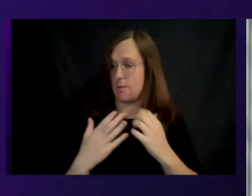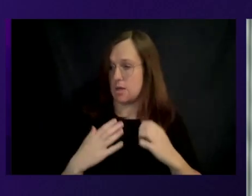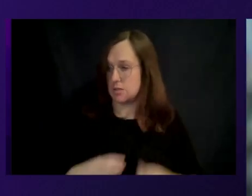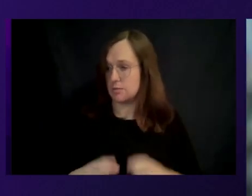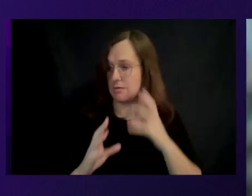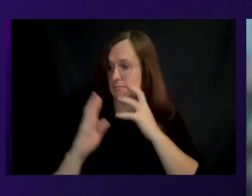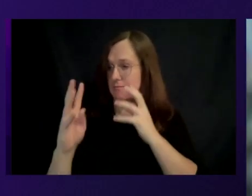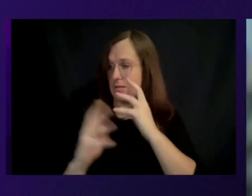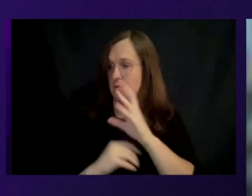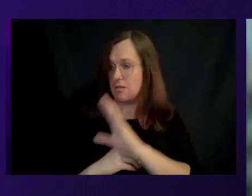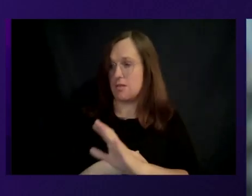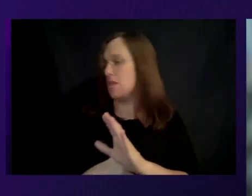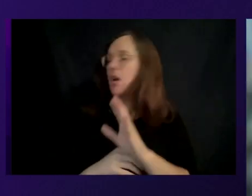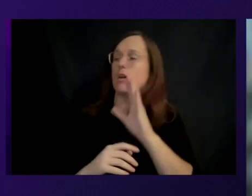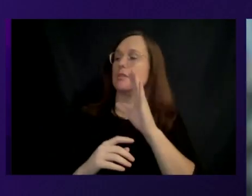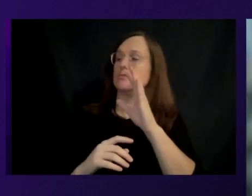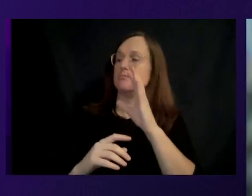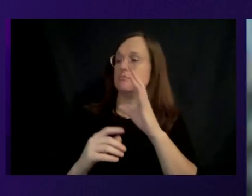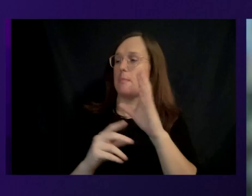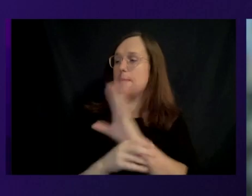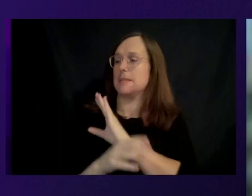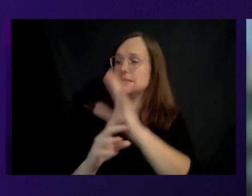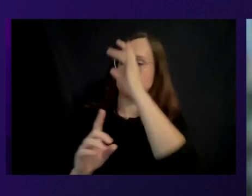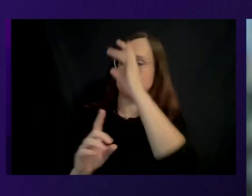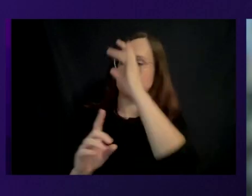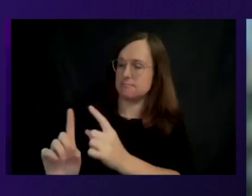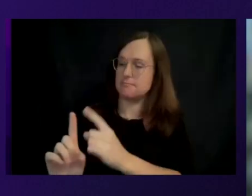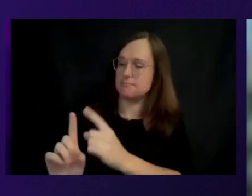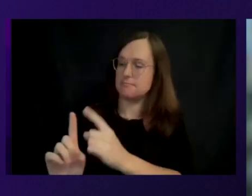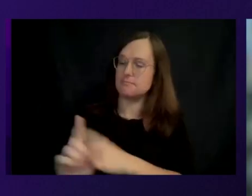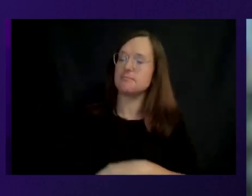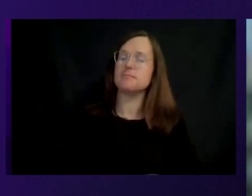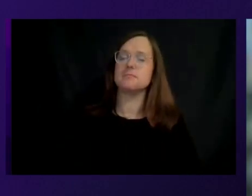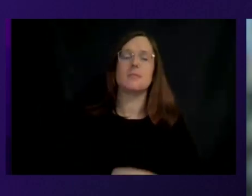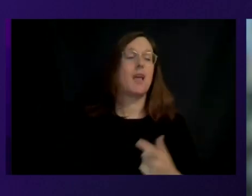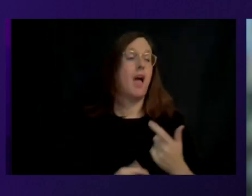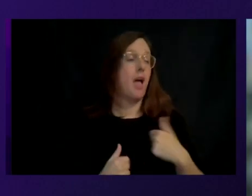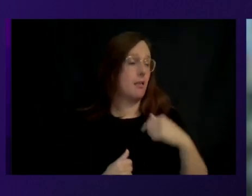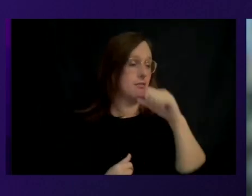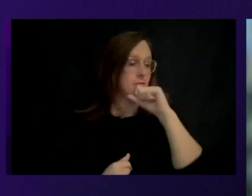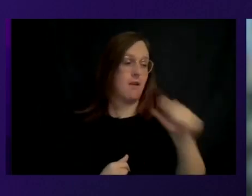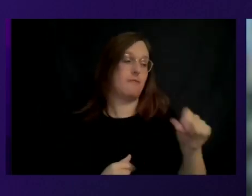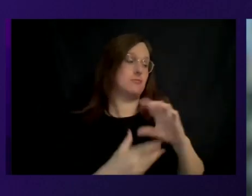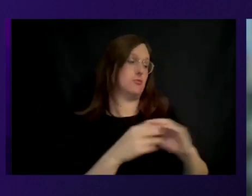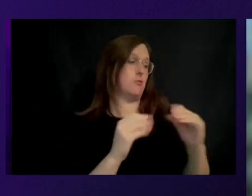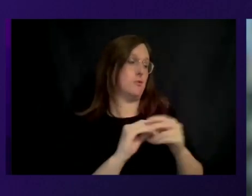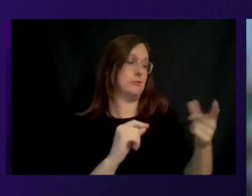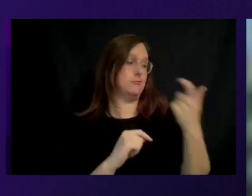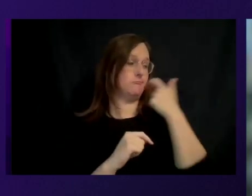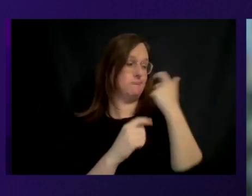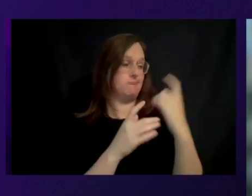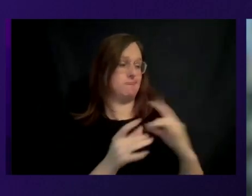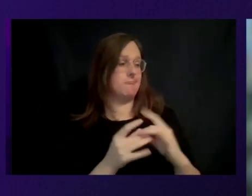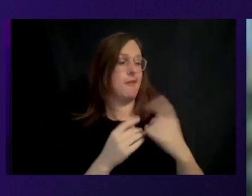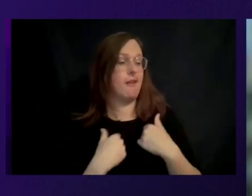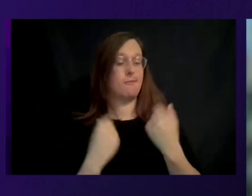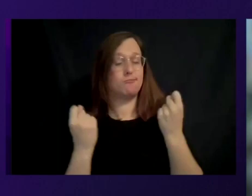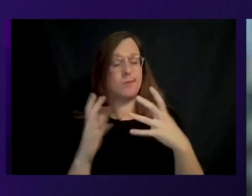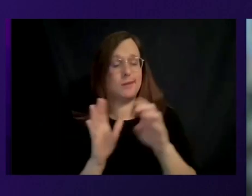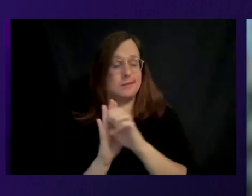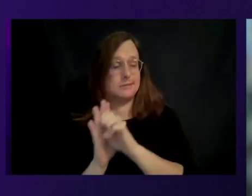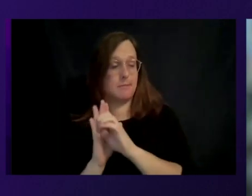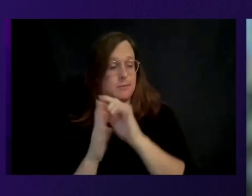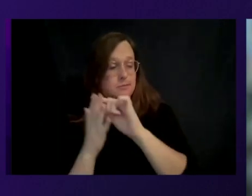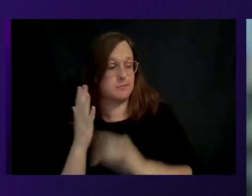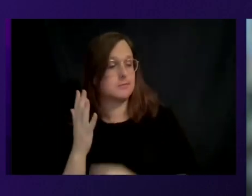outcomes? Dave, I love the story that you just went through, and there are so many great examples of our partners taking advantage of the silicon products